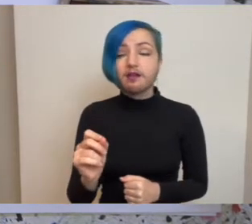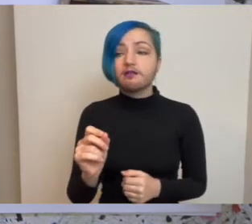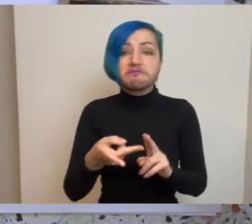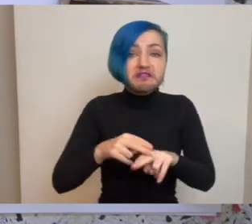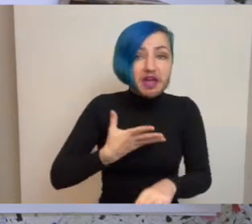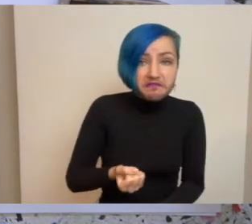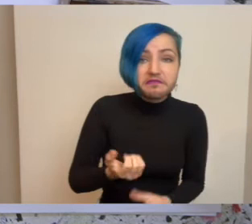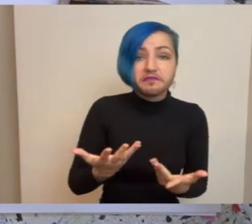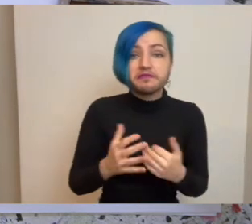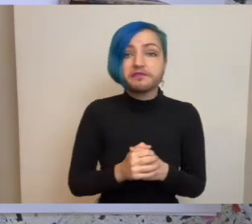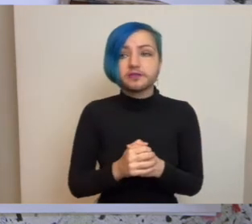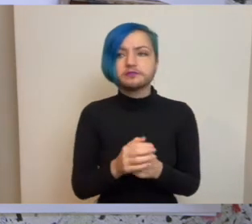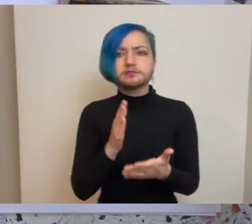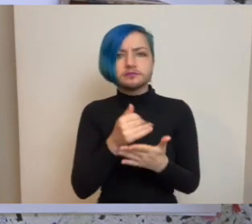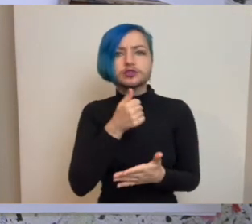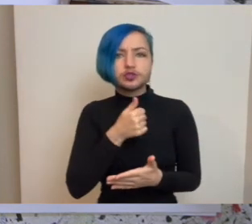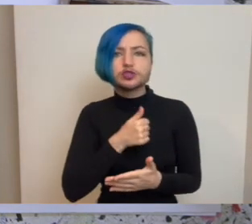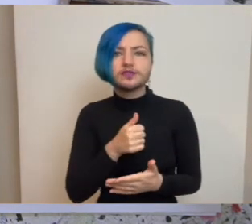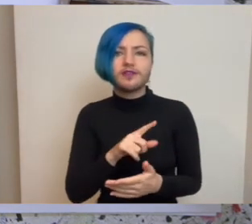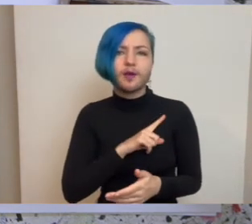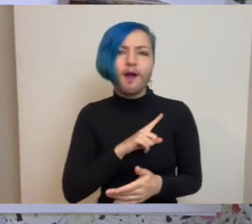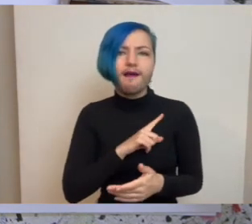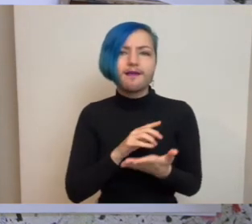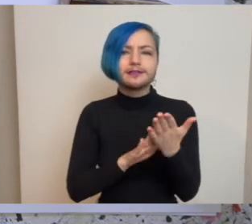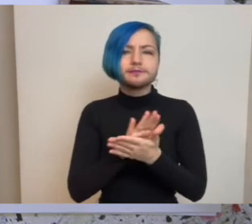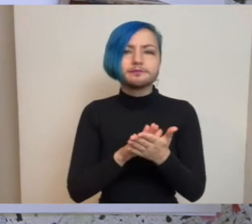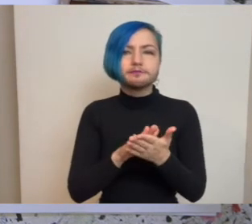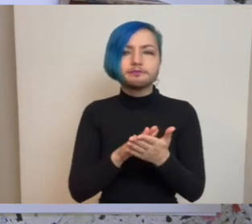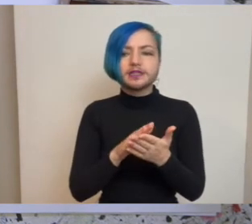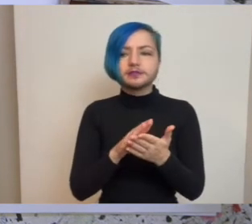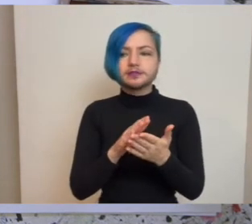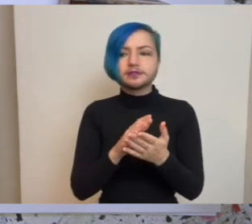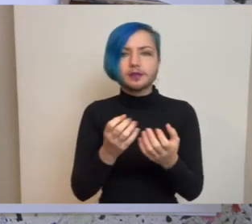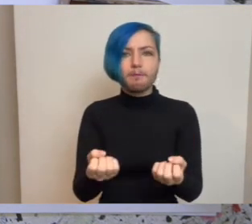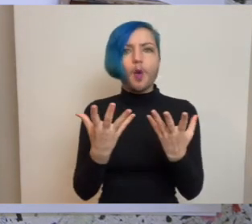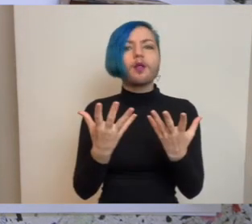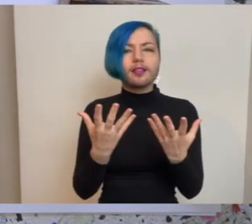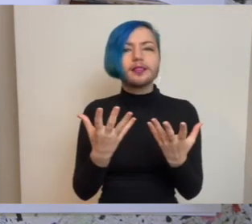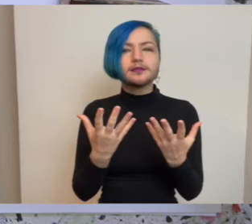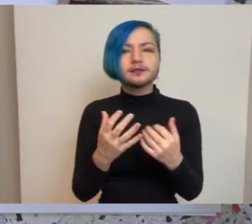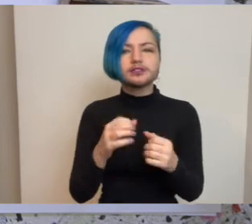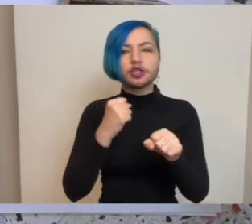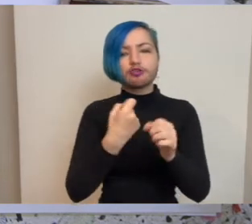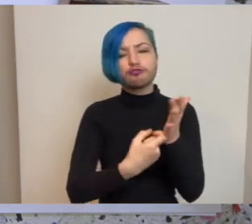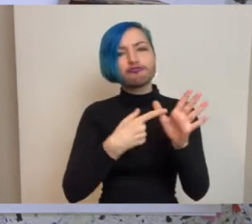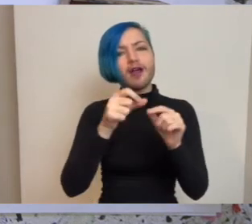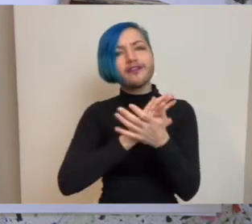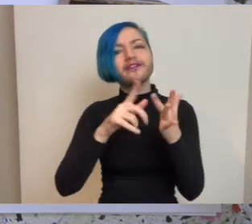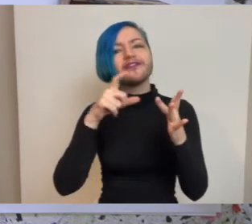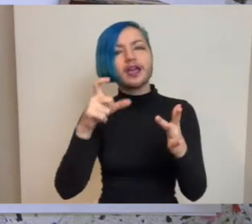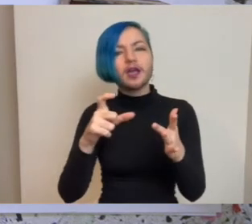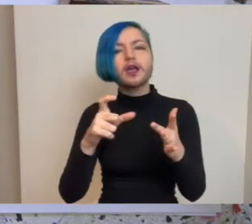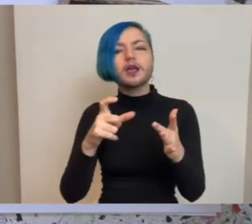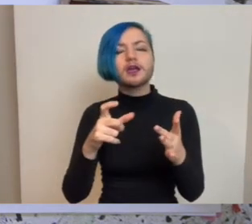That is good because it's going to give us a little bit more of a graphic feel. And then there's less